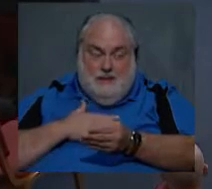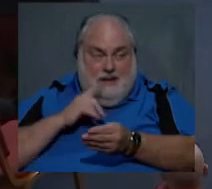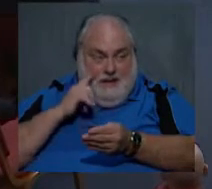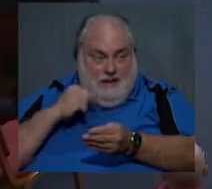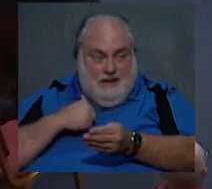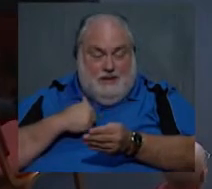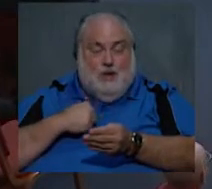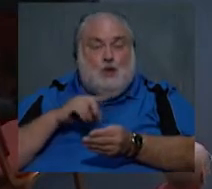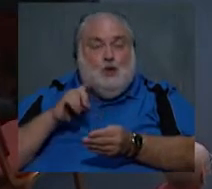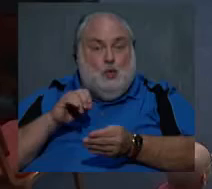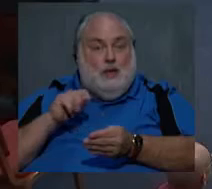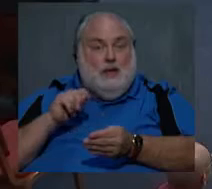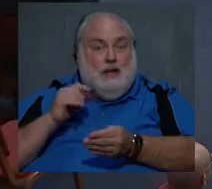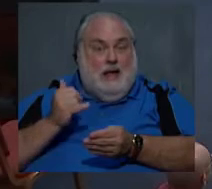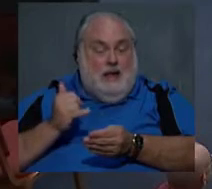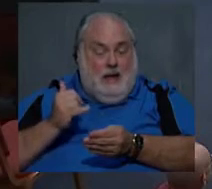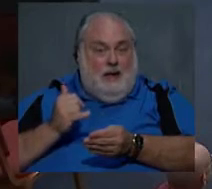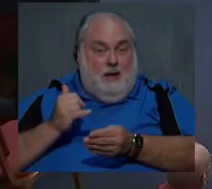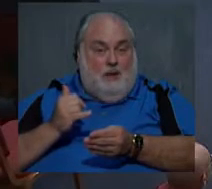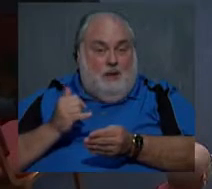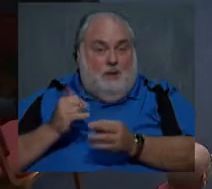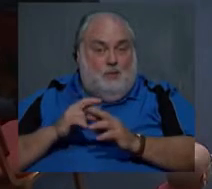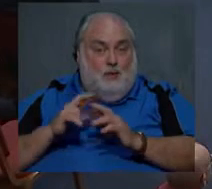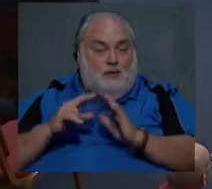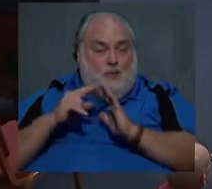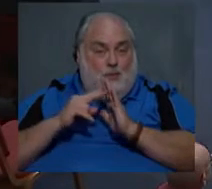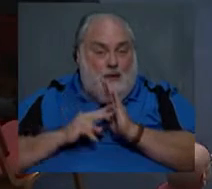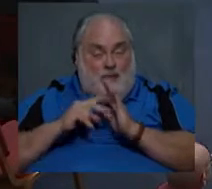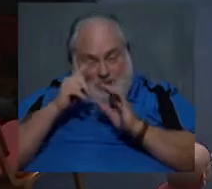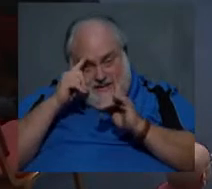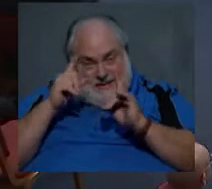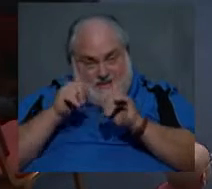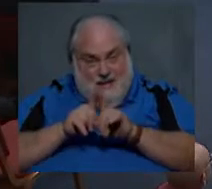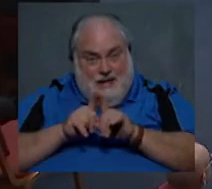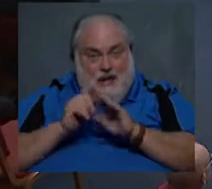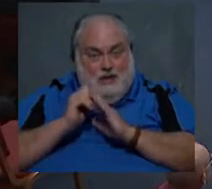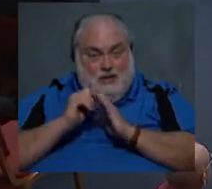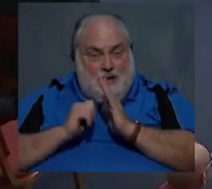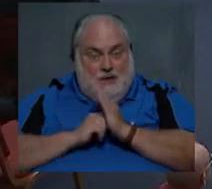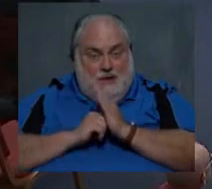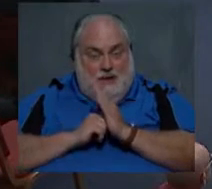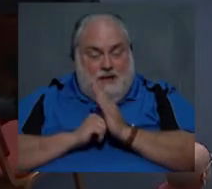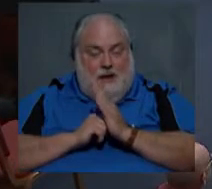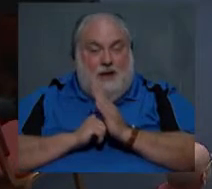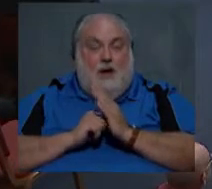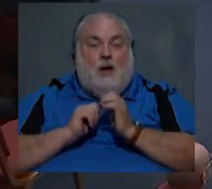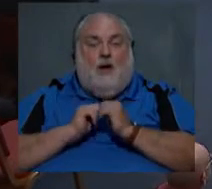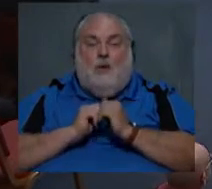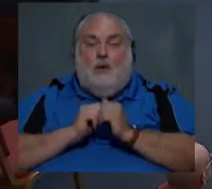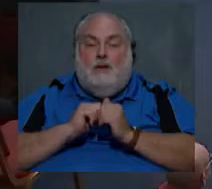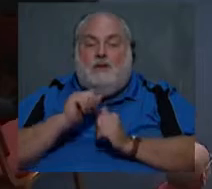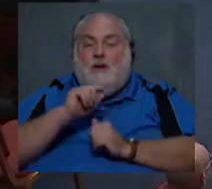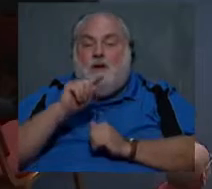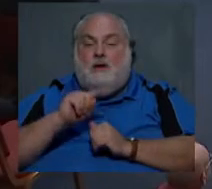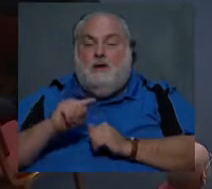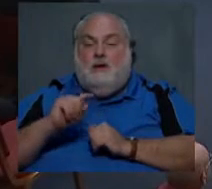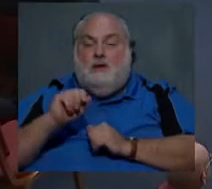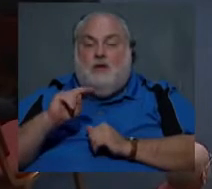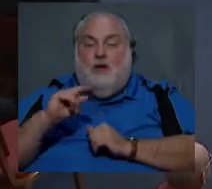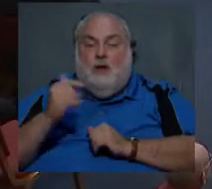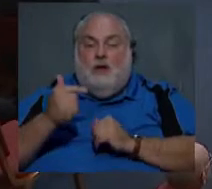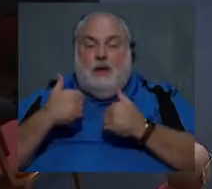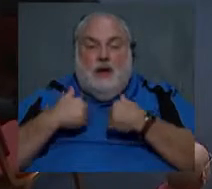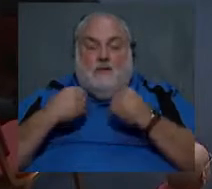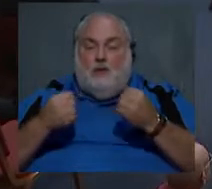need to do so now because we're getting ready to read the consent agenda. And those are items on the zoning that are not